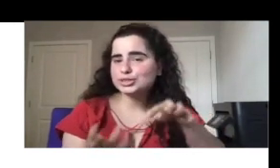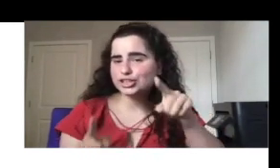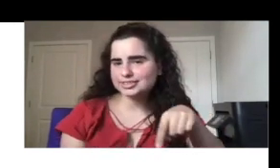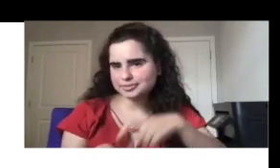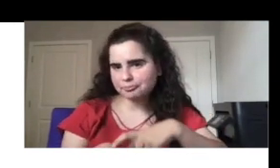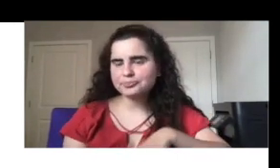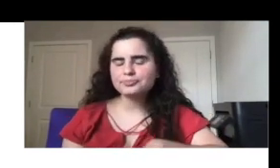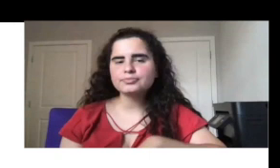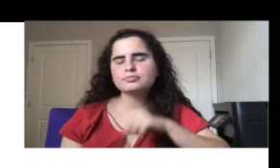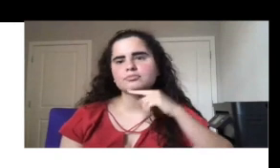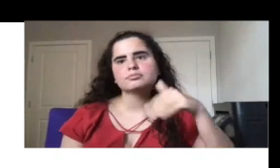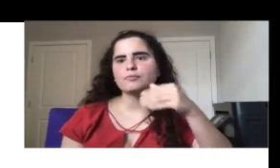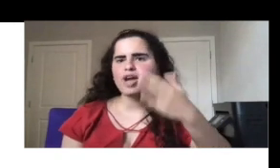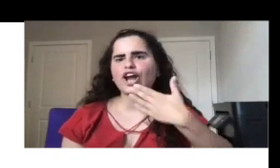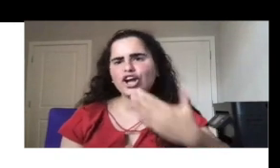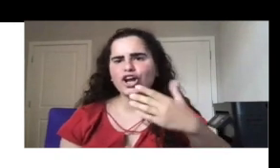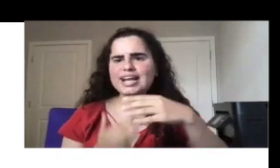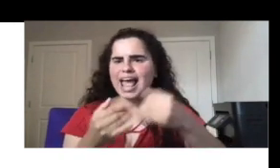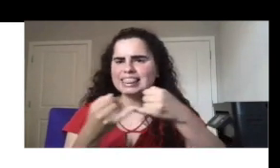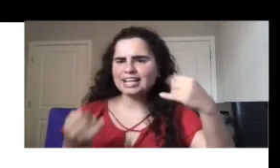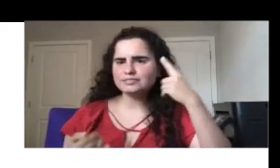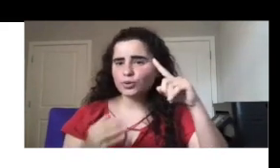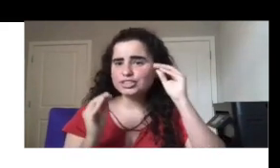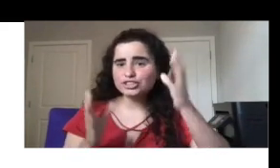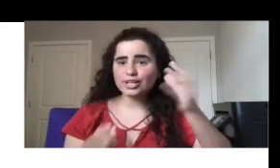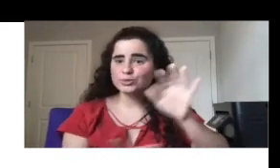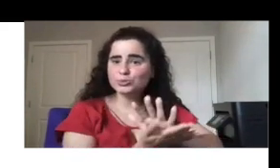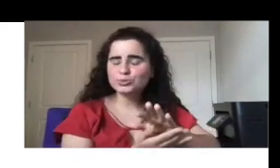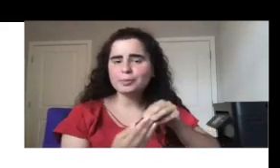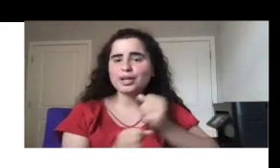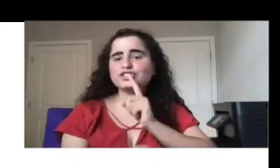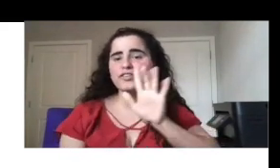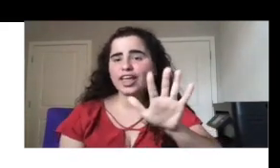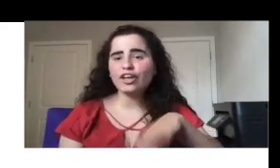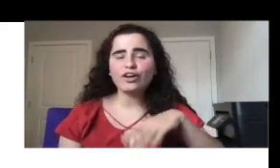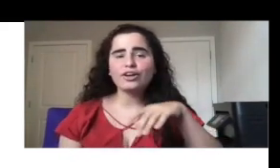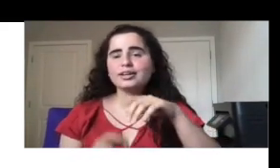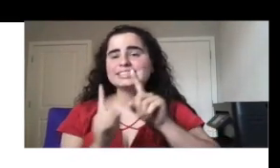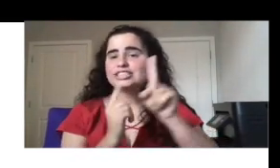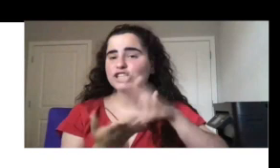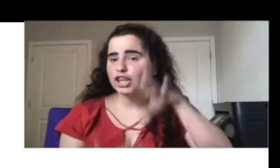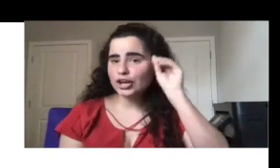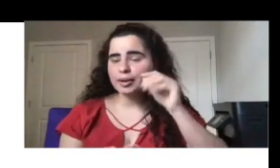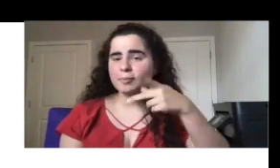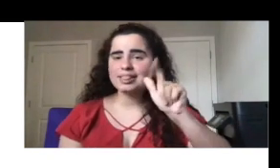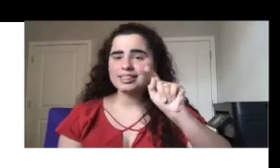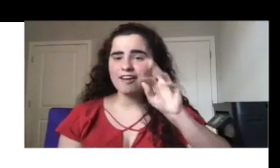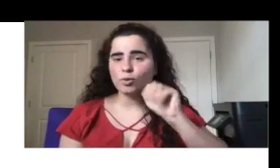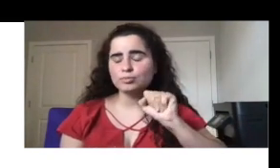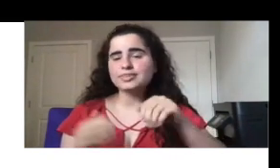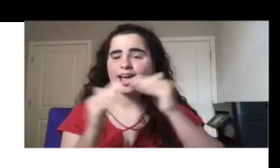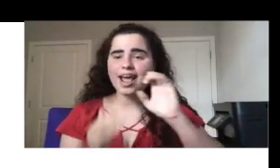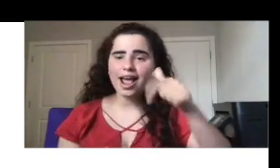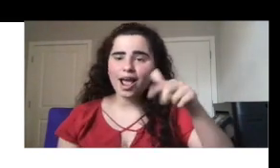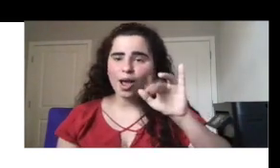Also, in terms of how to support students during this pandemic, these are great online resources for both teachers and schools to